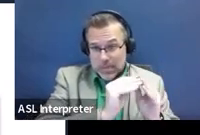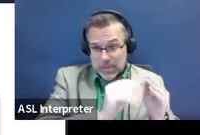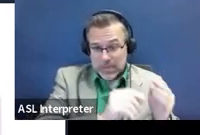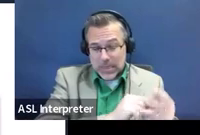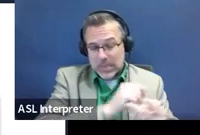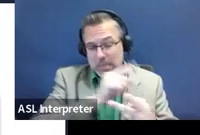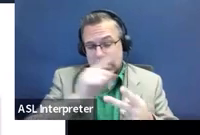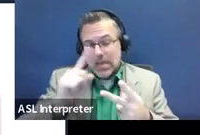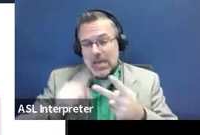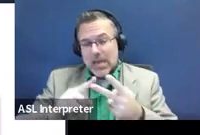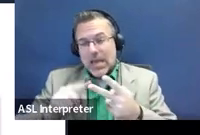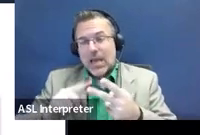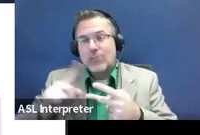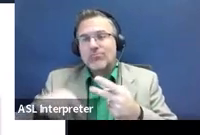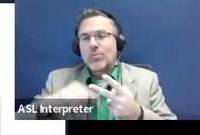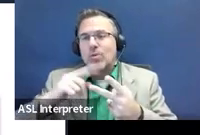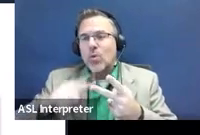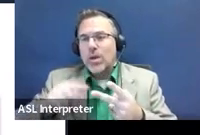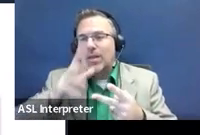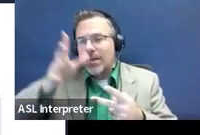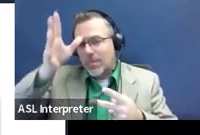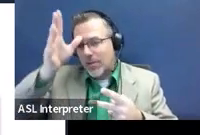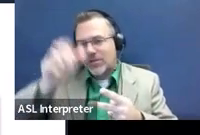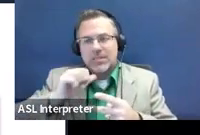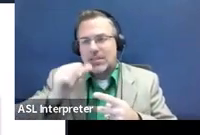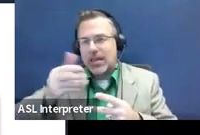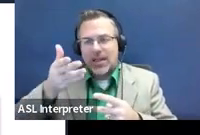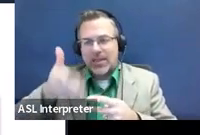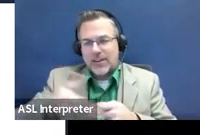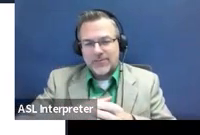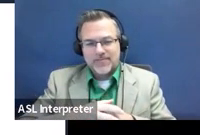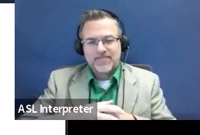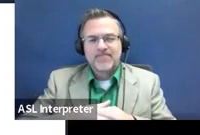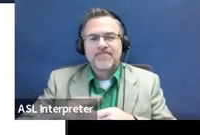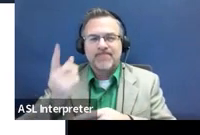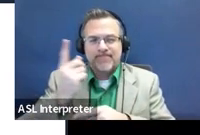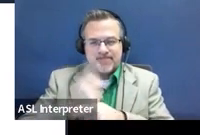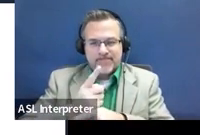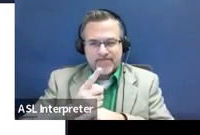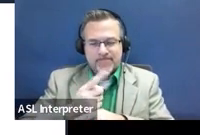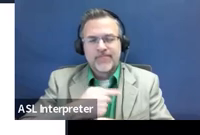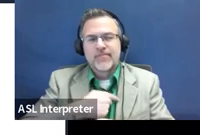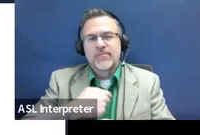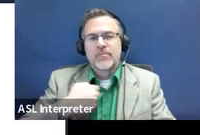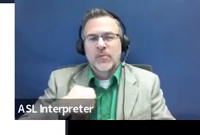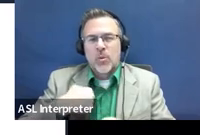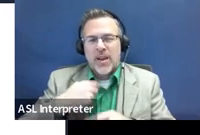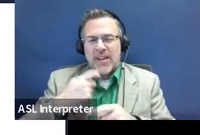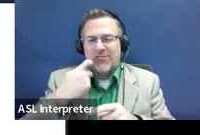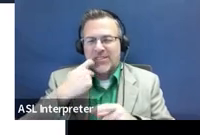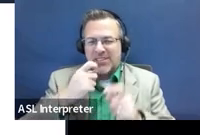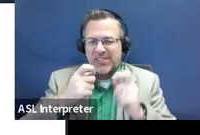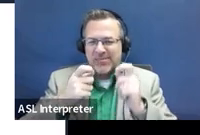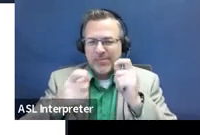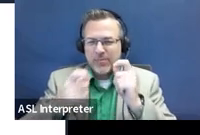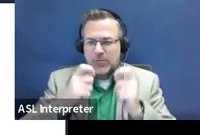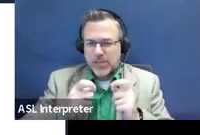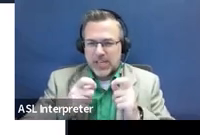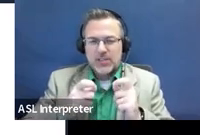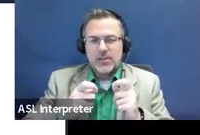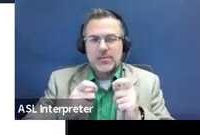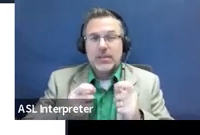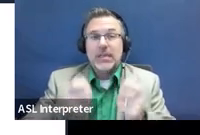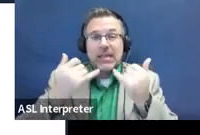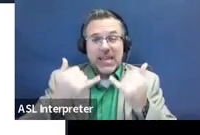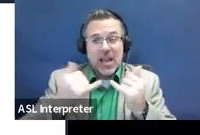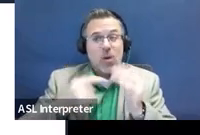Thank you. Yes, and people are dropping it in the chat also. We have updated guidance around this. It's actually only one instance,